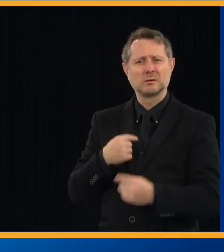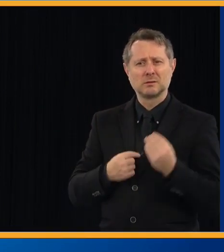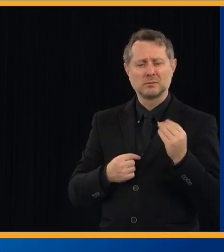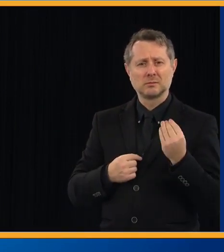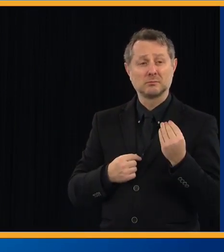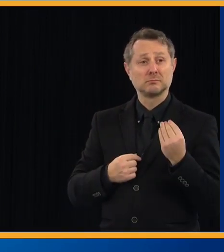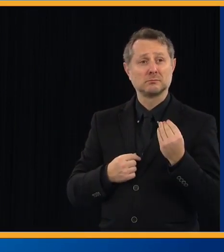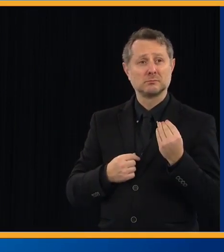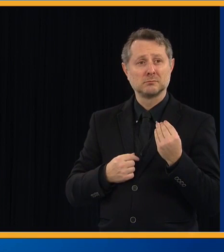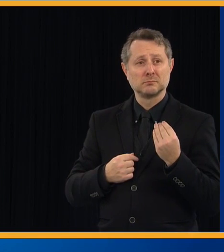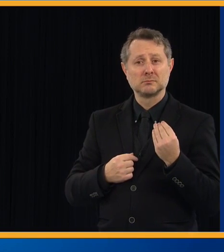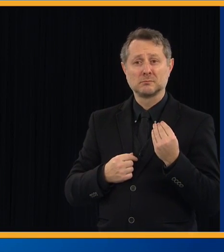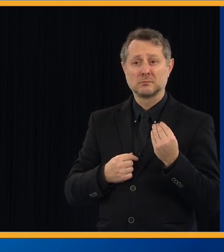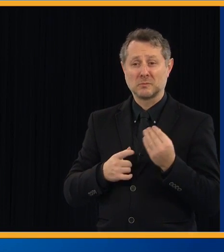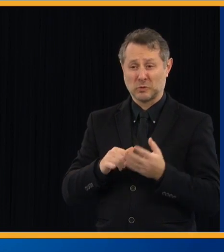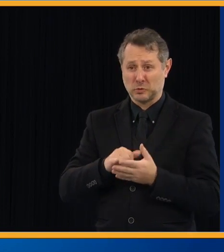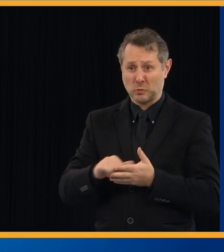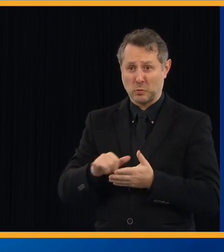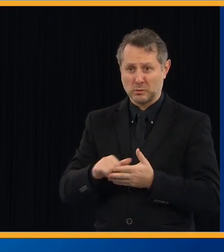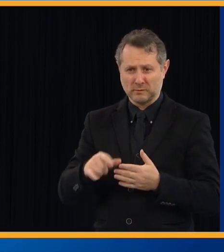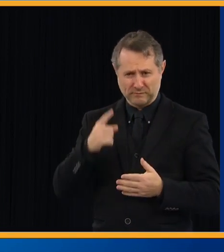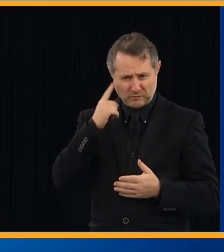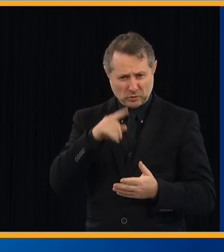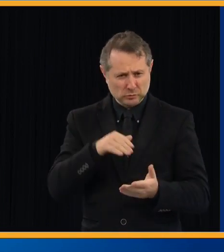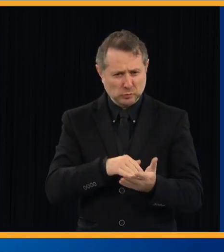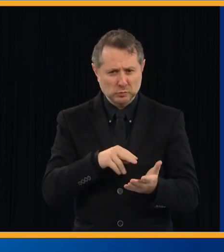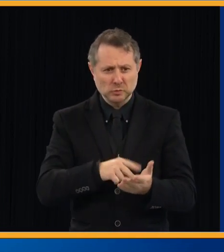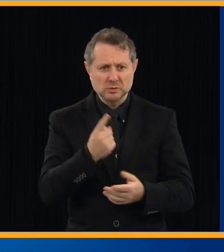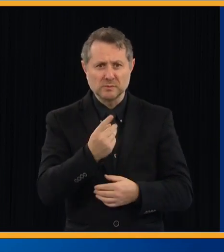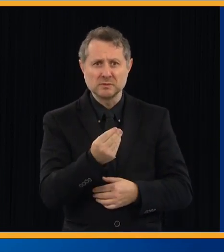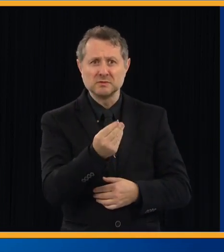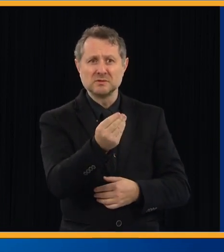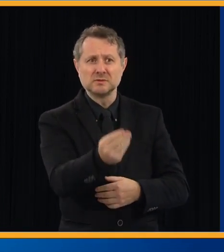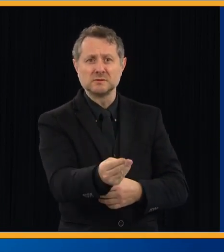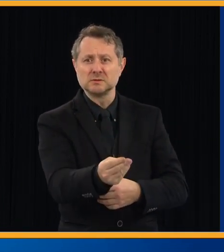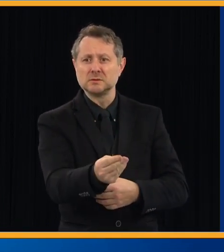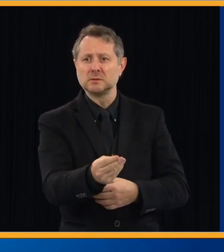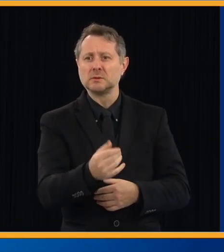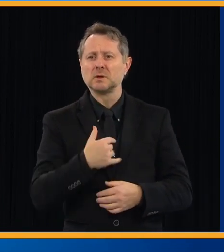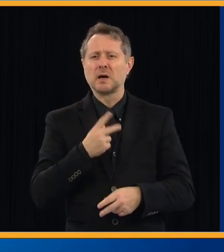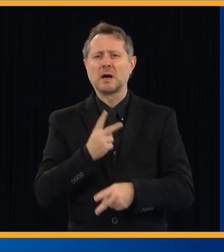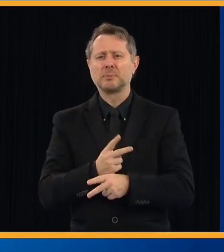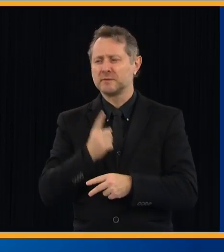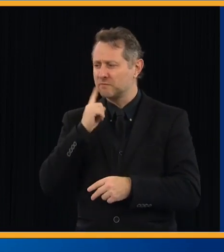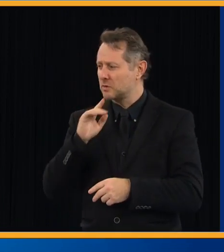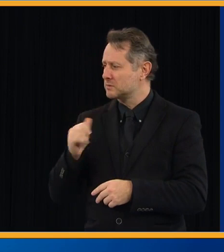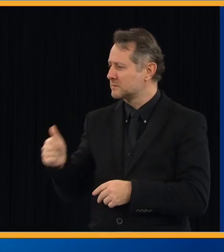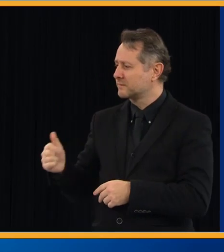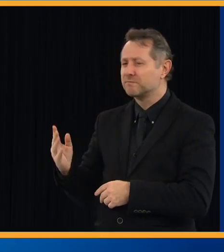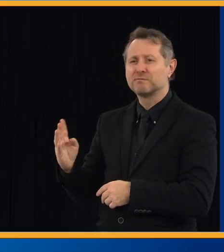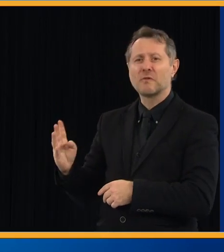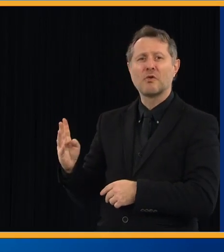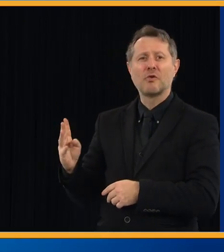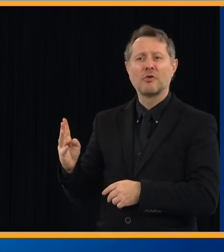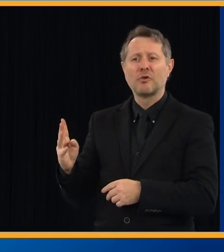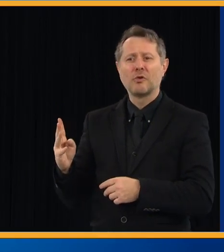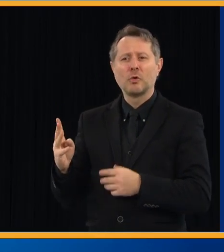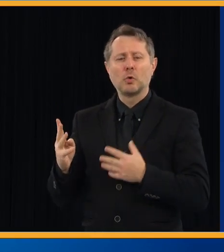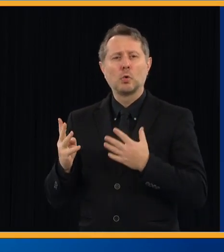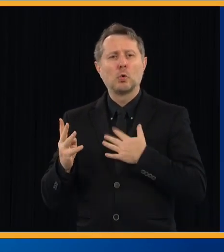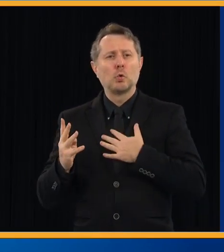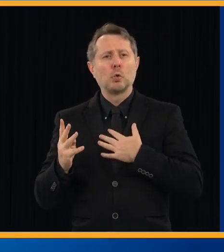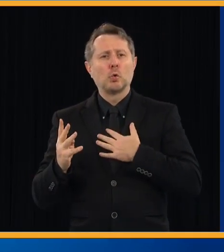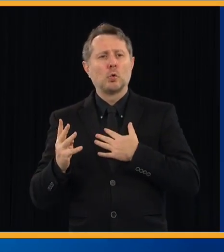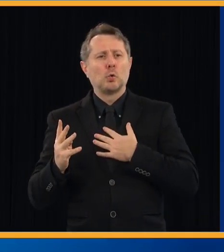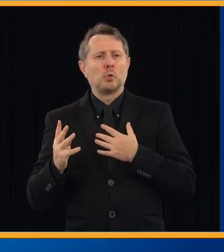to New York for a doctor or a nurse, keeps 4 masks. You want to talk about a snapshot